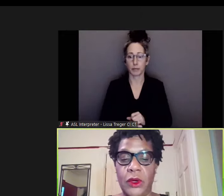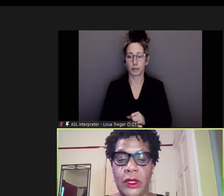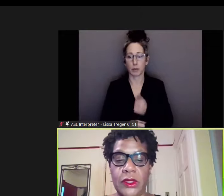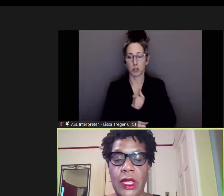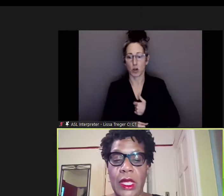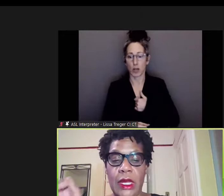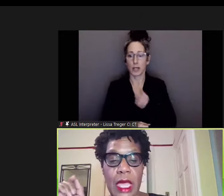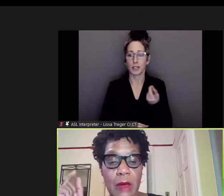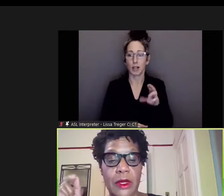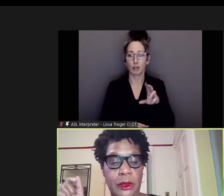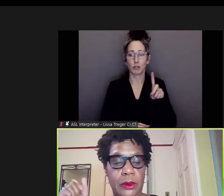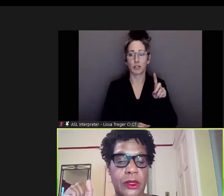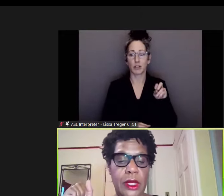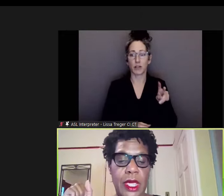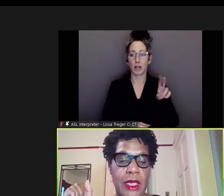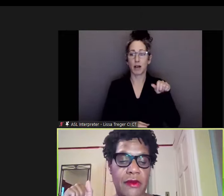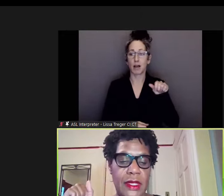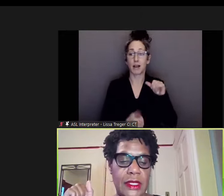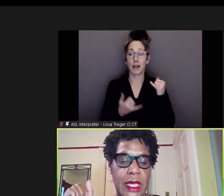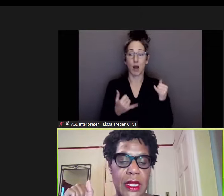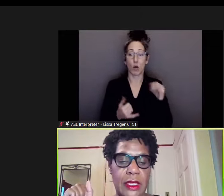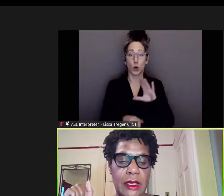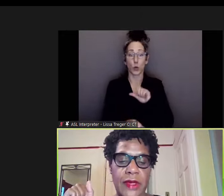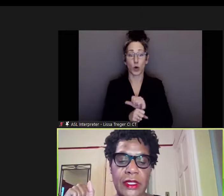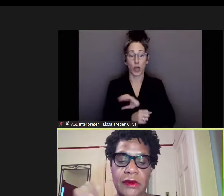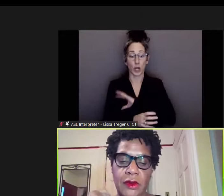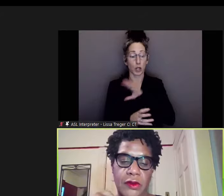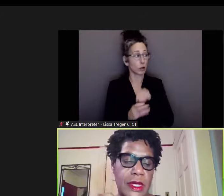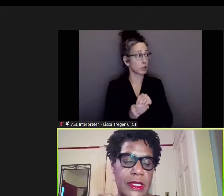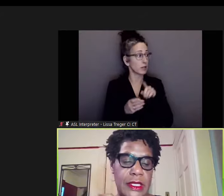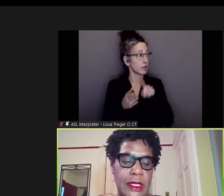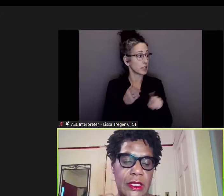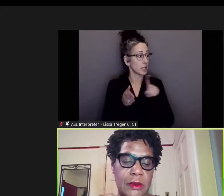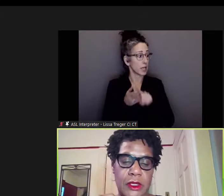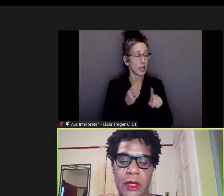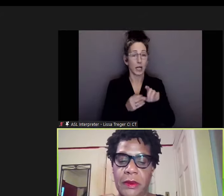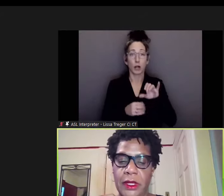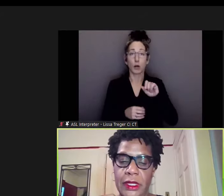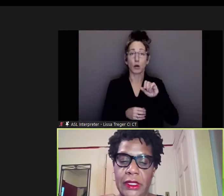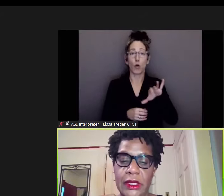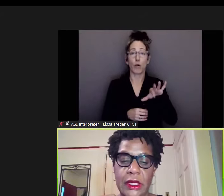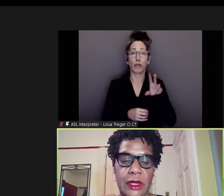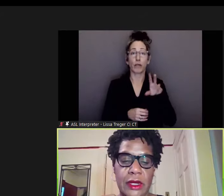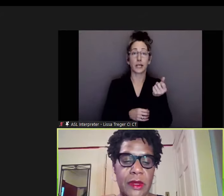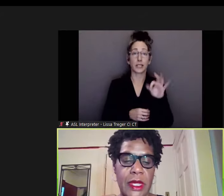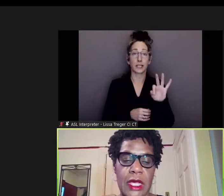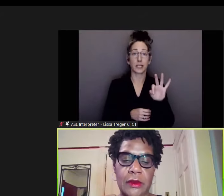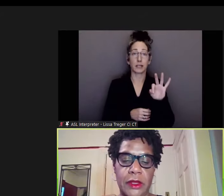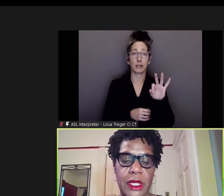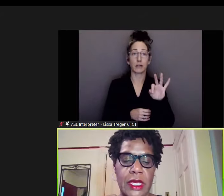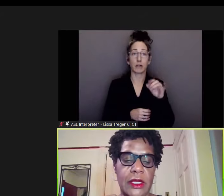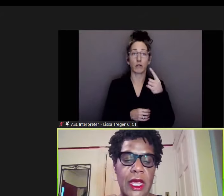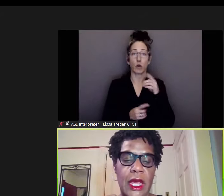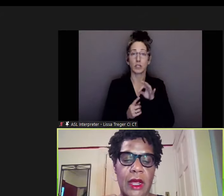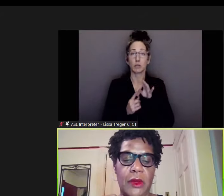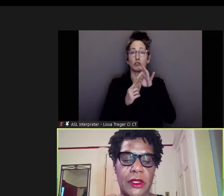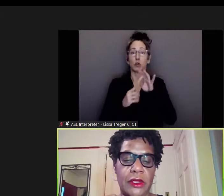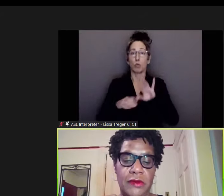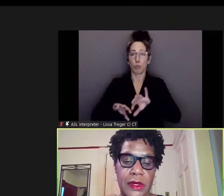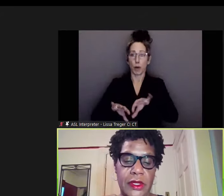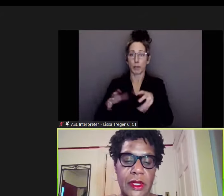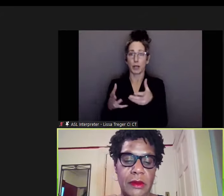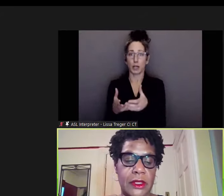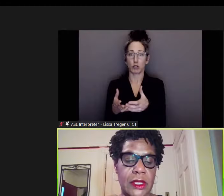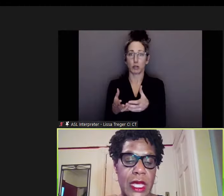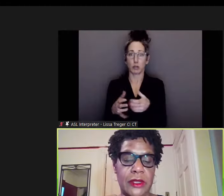Dr. Davila works now include investigating the effects of COVID-19 in special populations that have been hospitalized